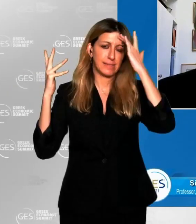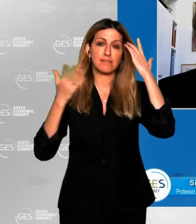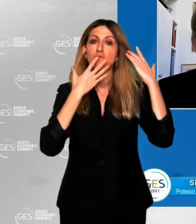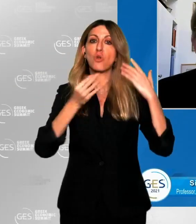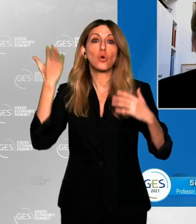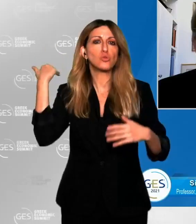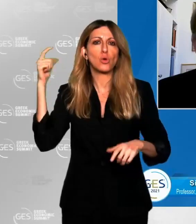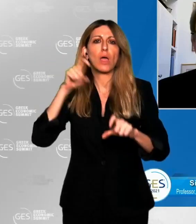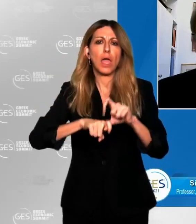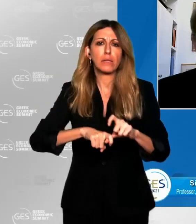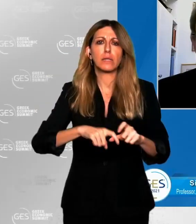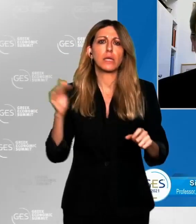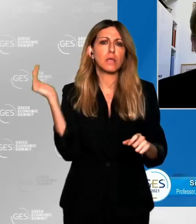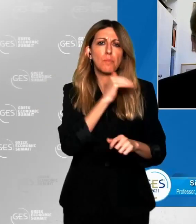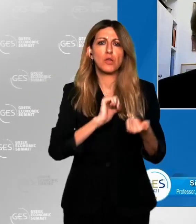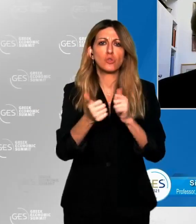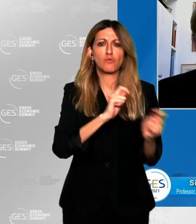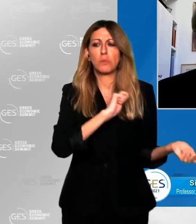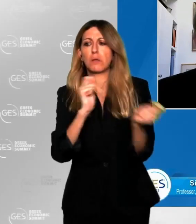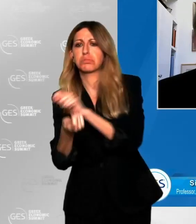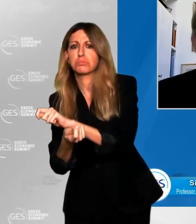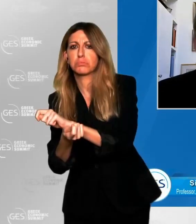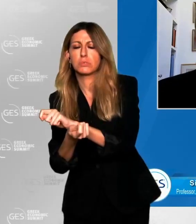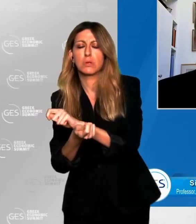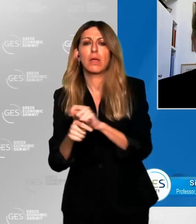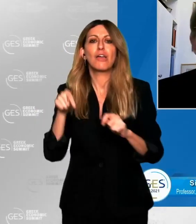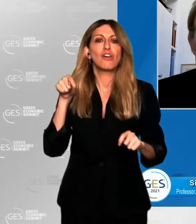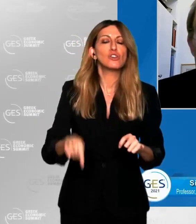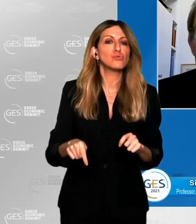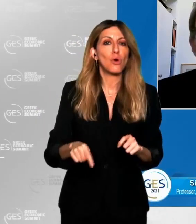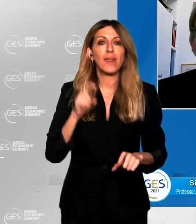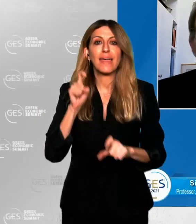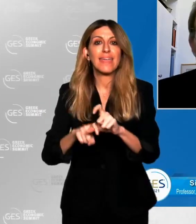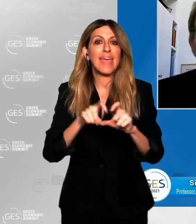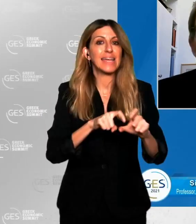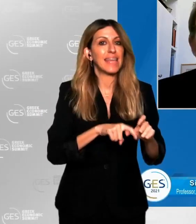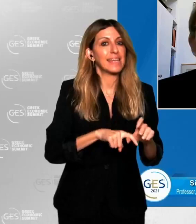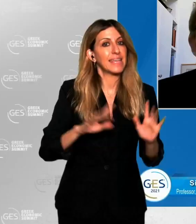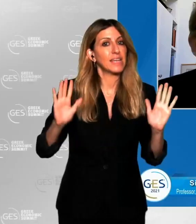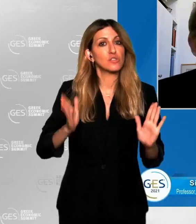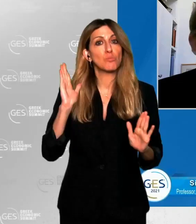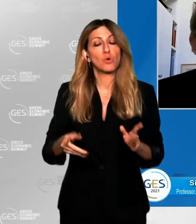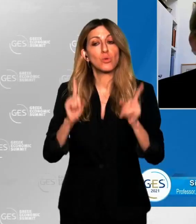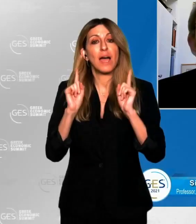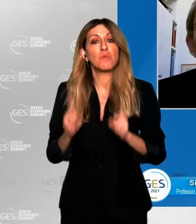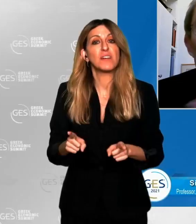I do believe, though, rather strongly that the